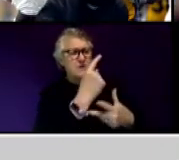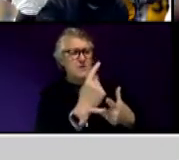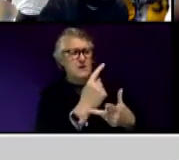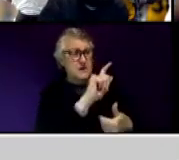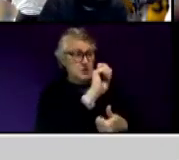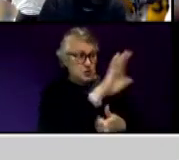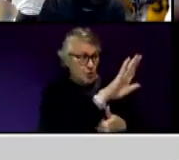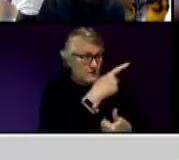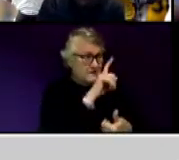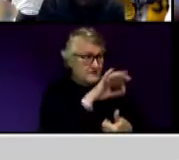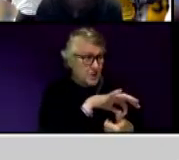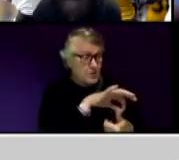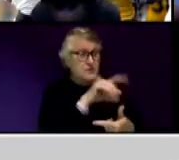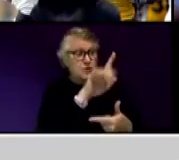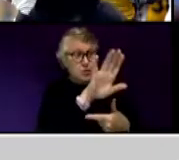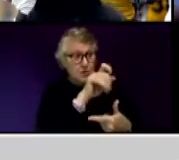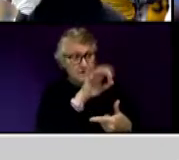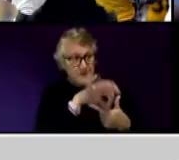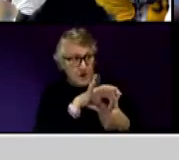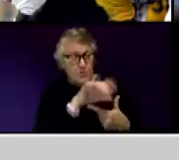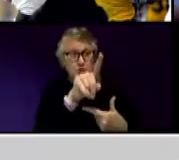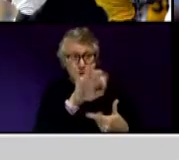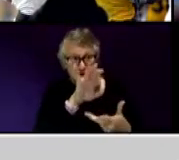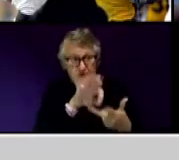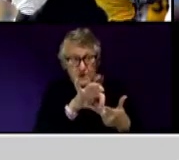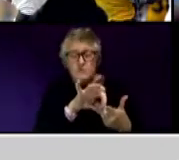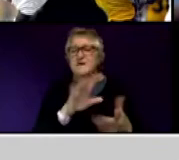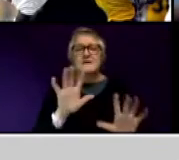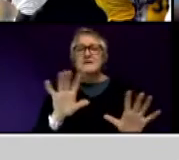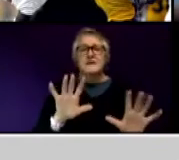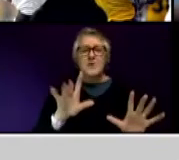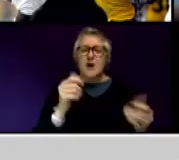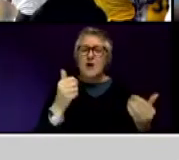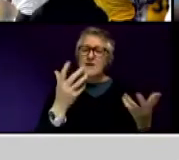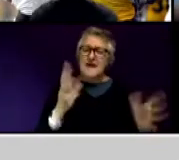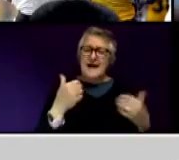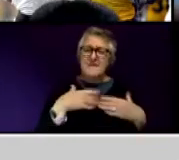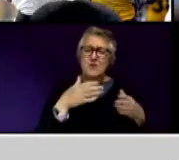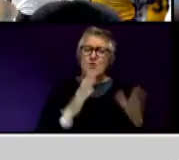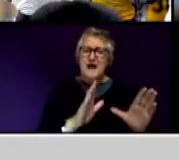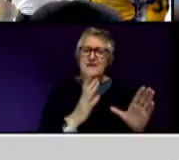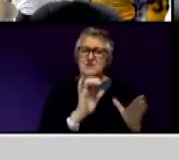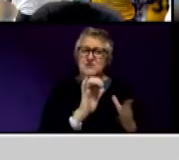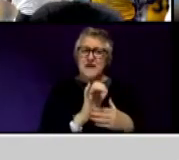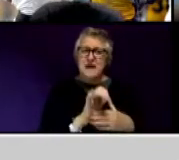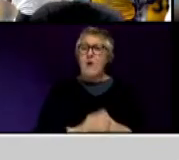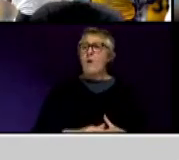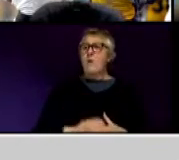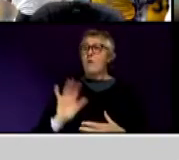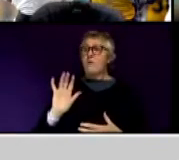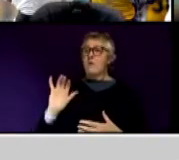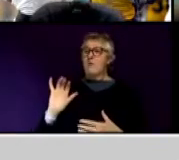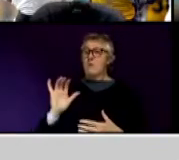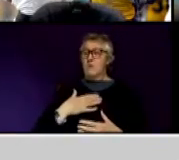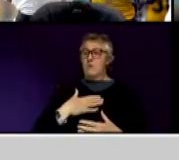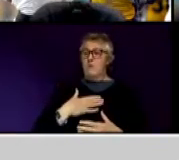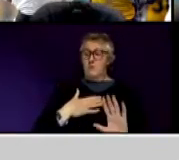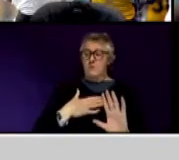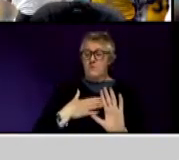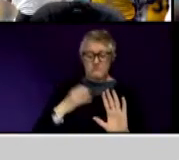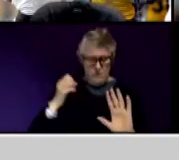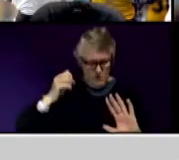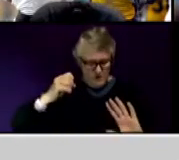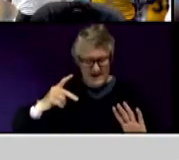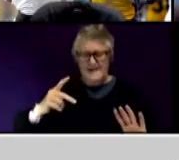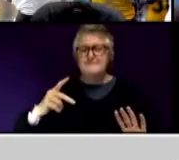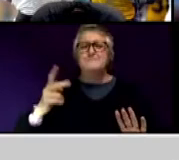Yeah, Theo has a program to do this for voting. All righty. Well, I in that case, I cede the floor